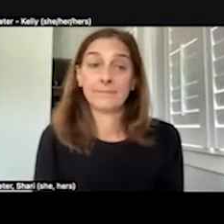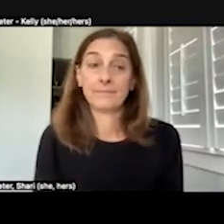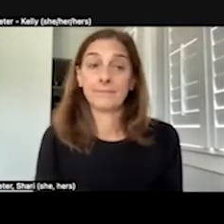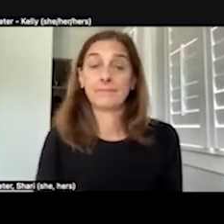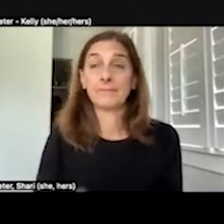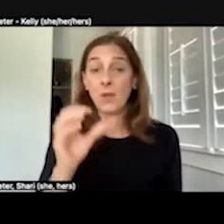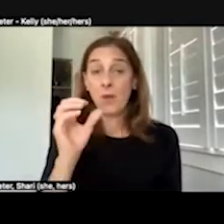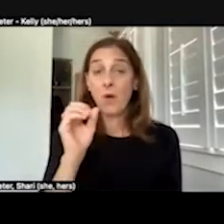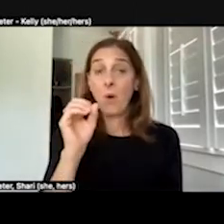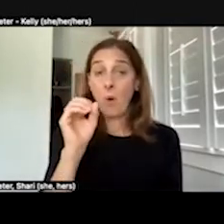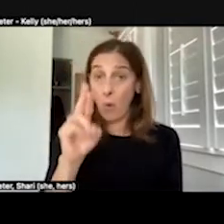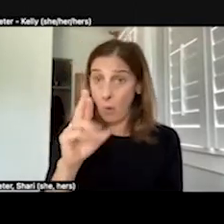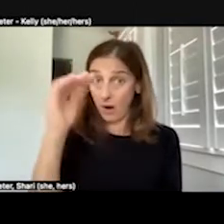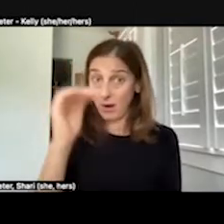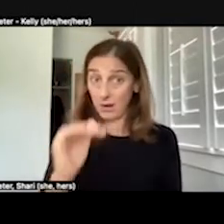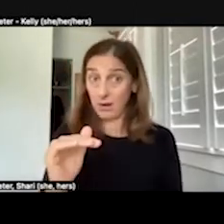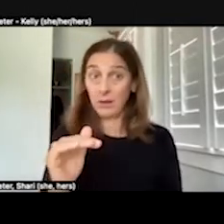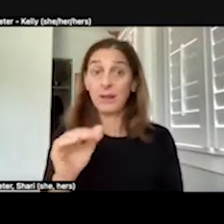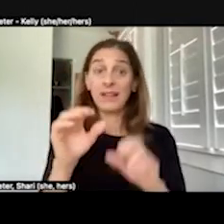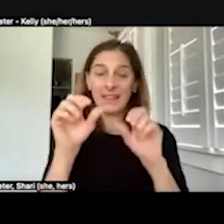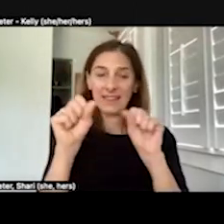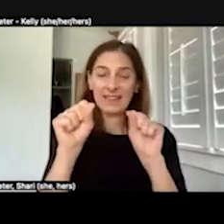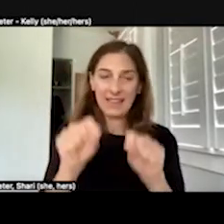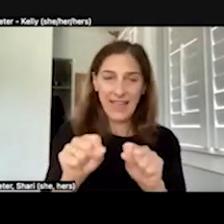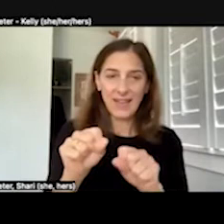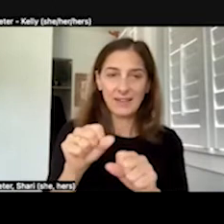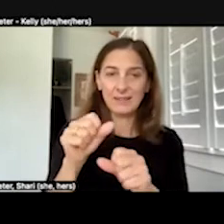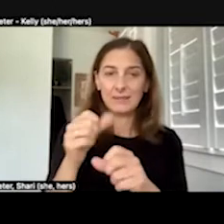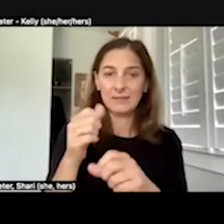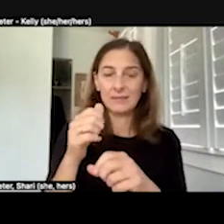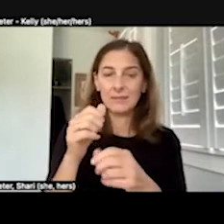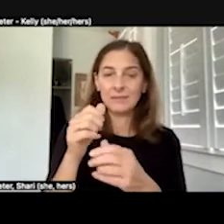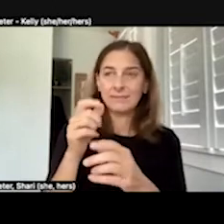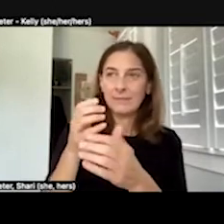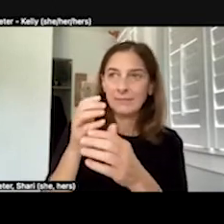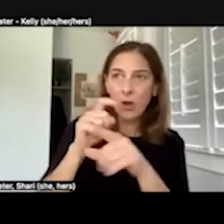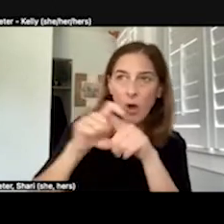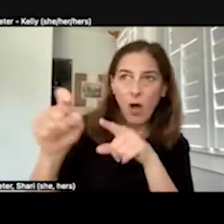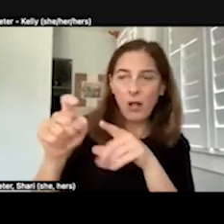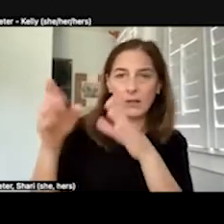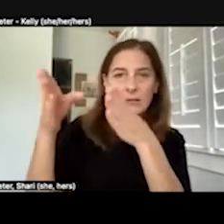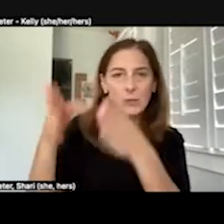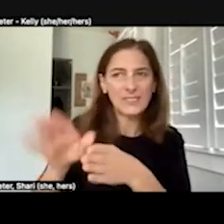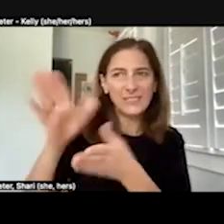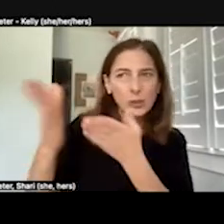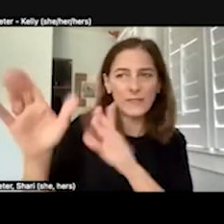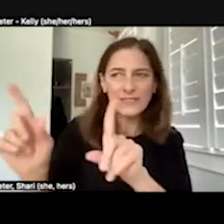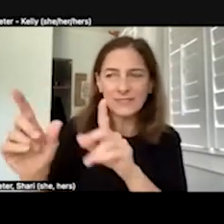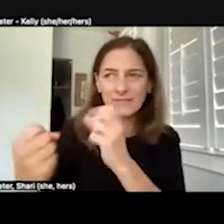or with an enrollment sister like our Healthcare for All's helpline, helping complete that form.